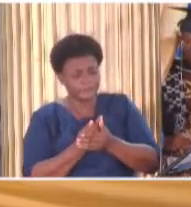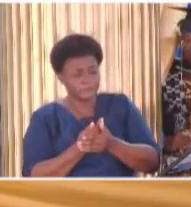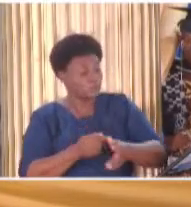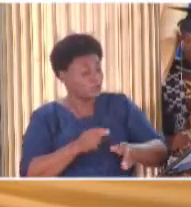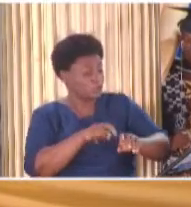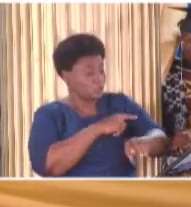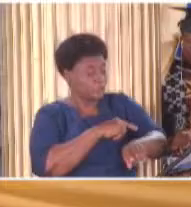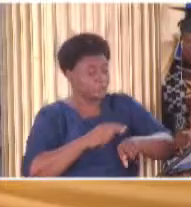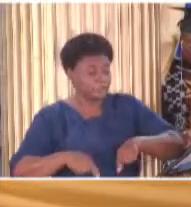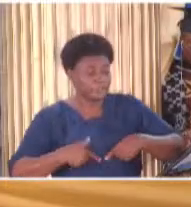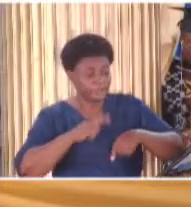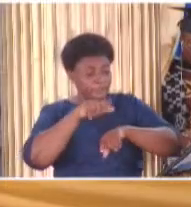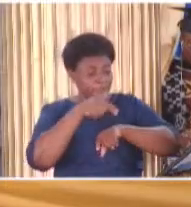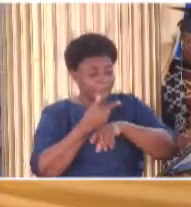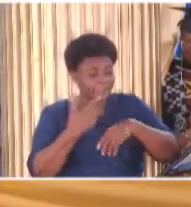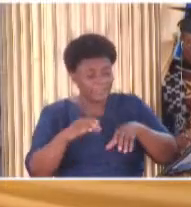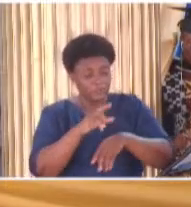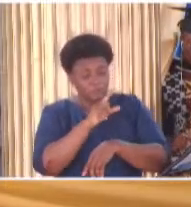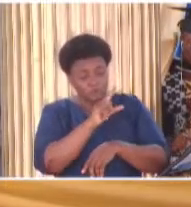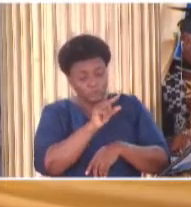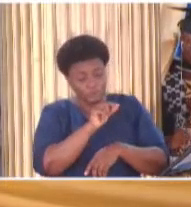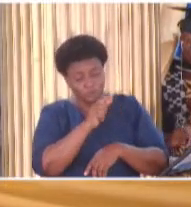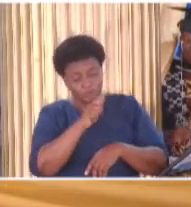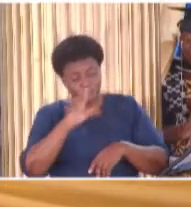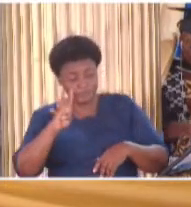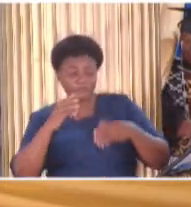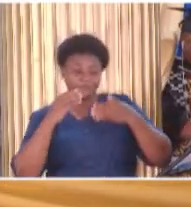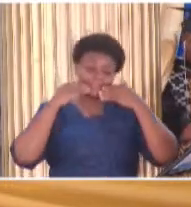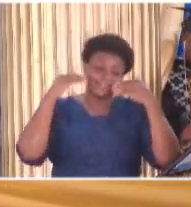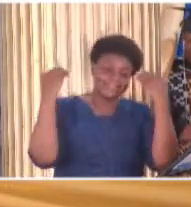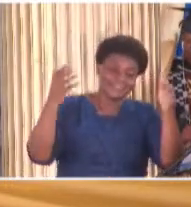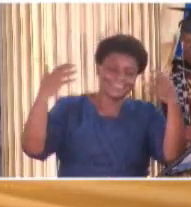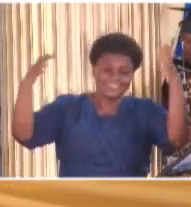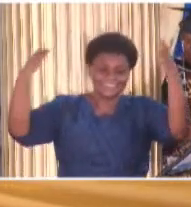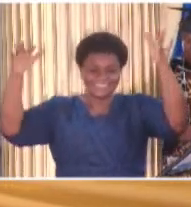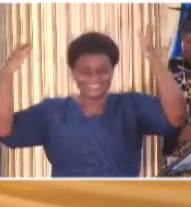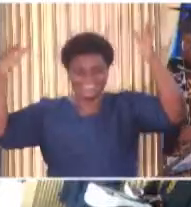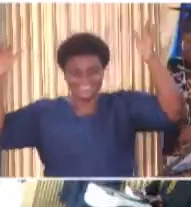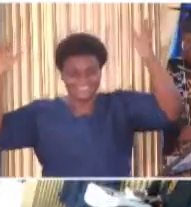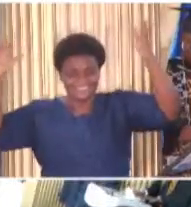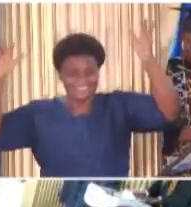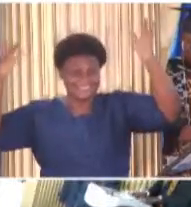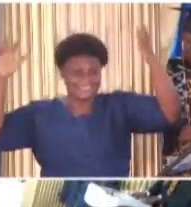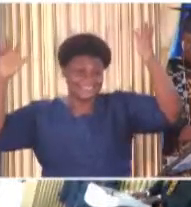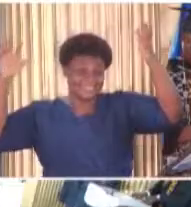live the graduating class of 2024. Thank you.